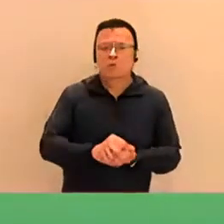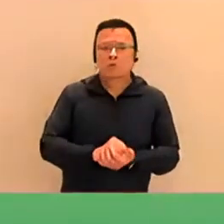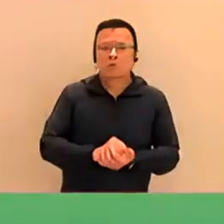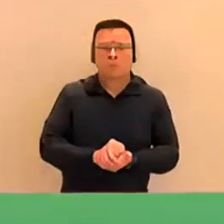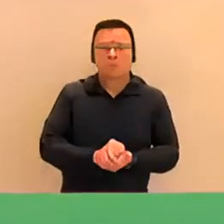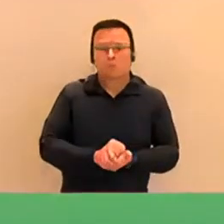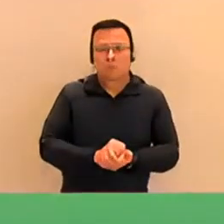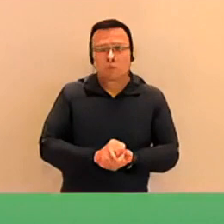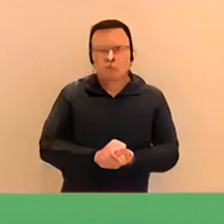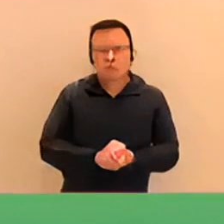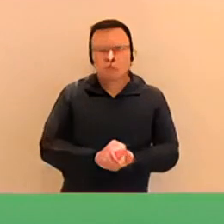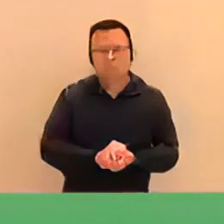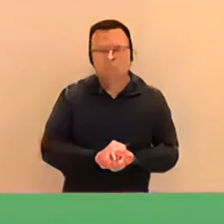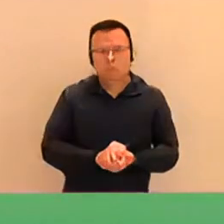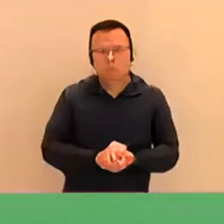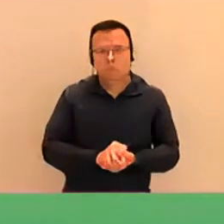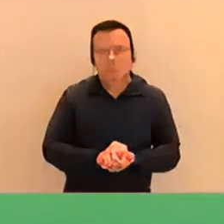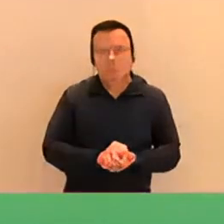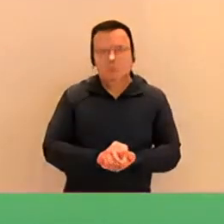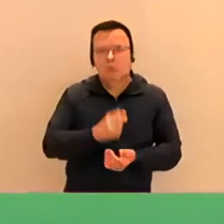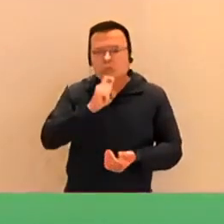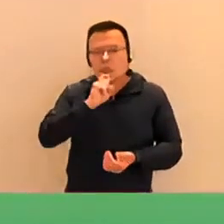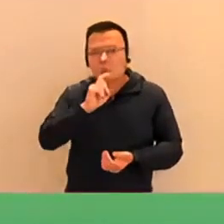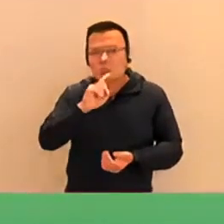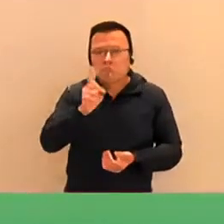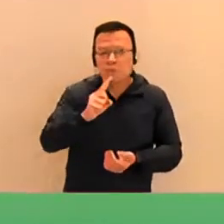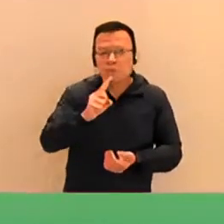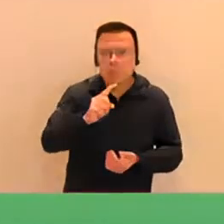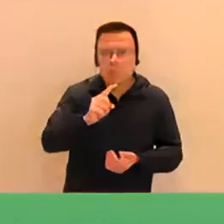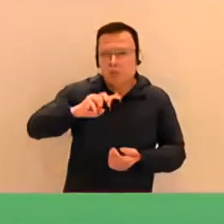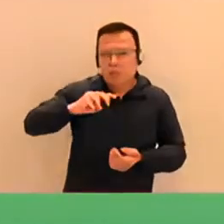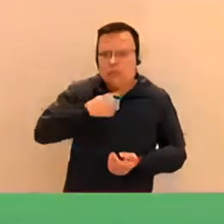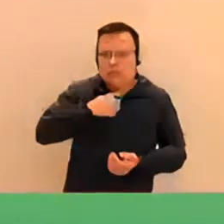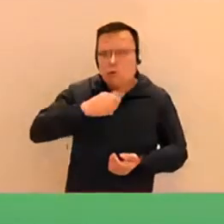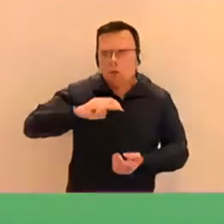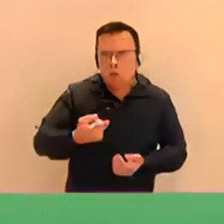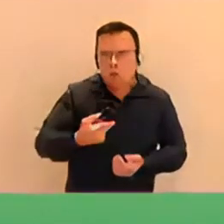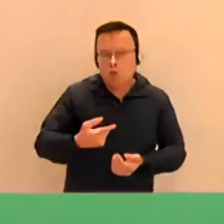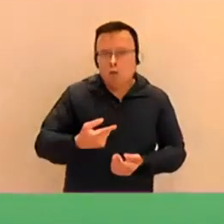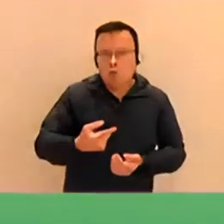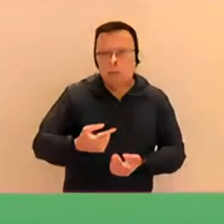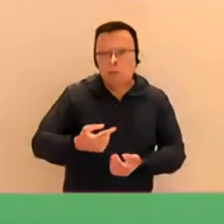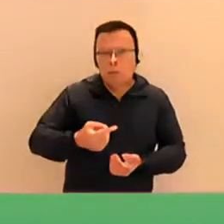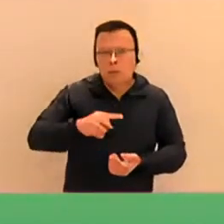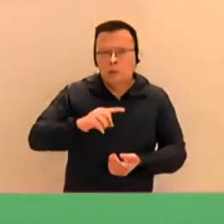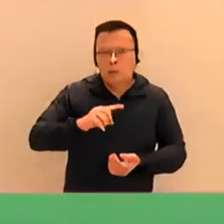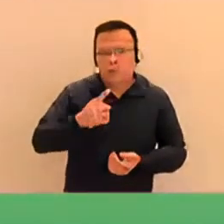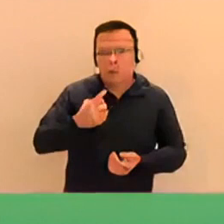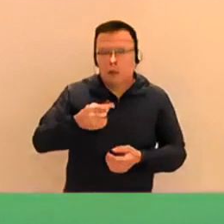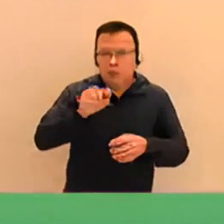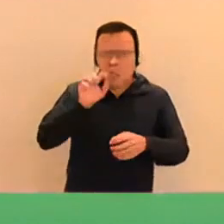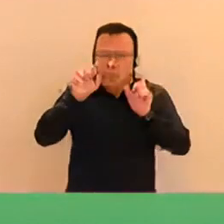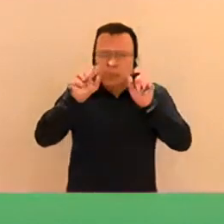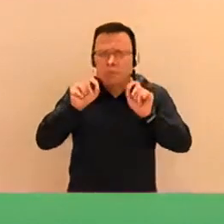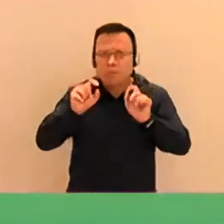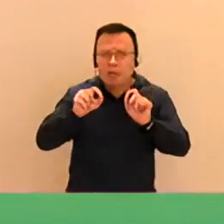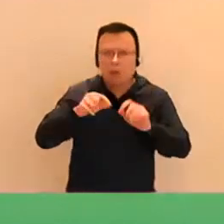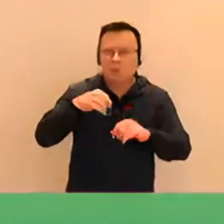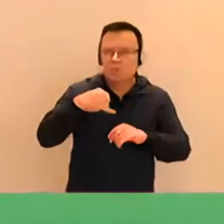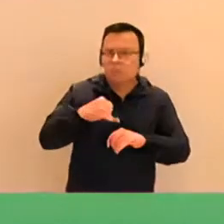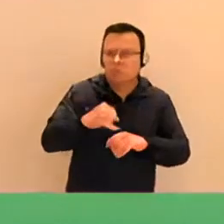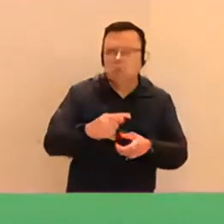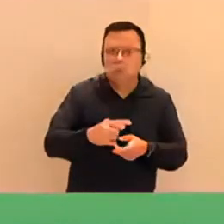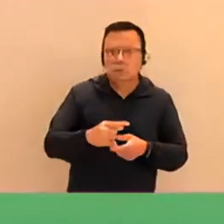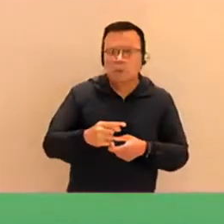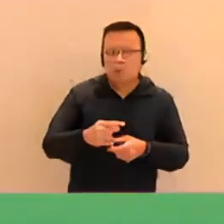something imperfect. Then we can find out the best way, or the cheapest, or the